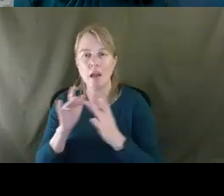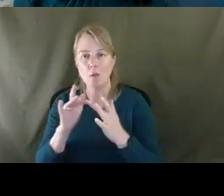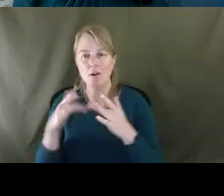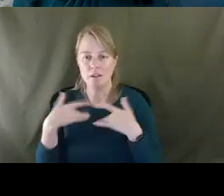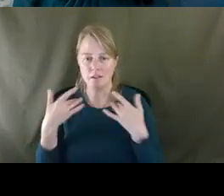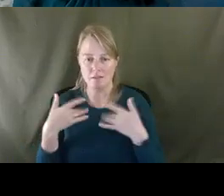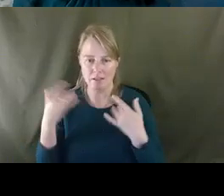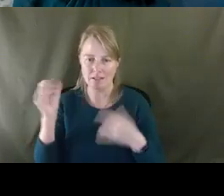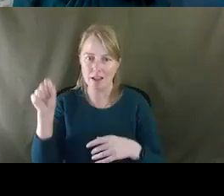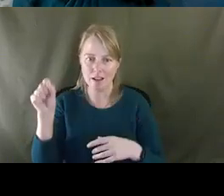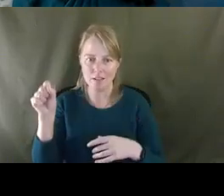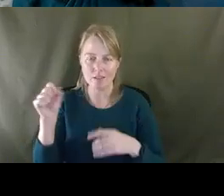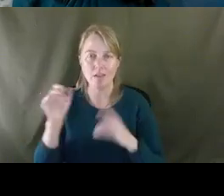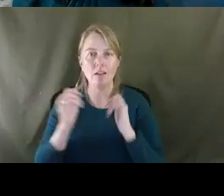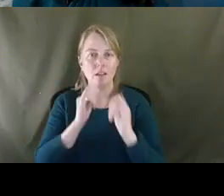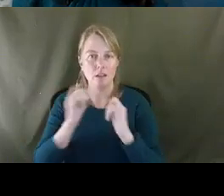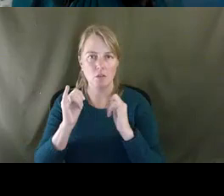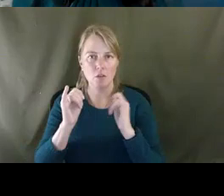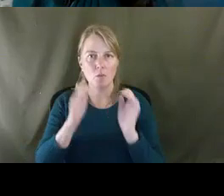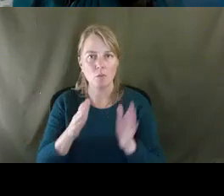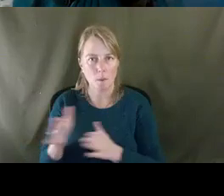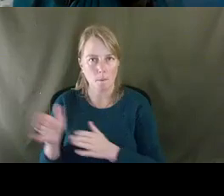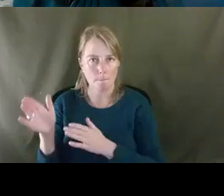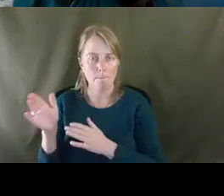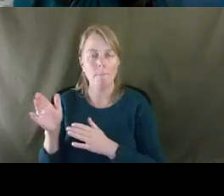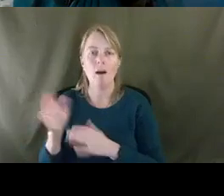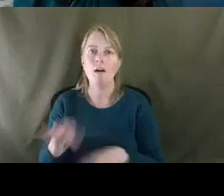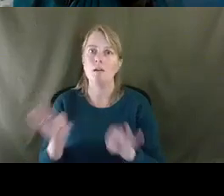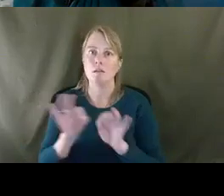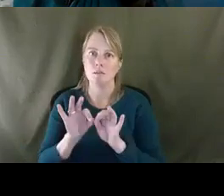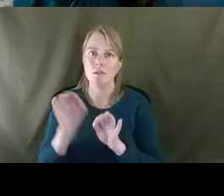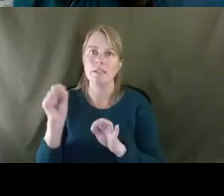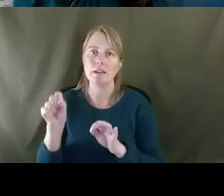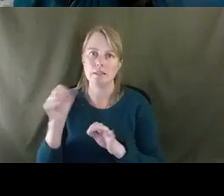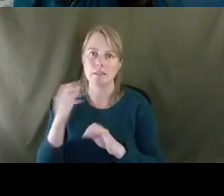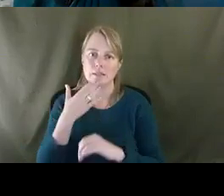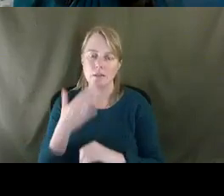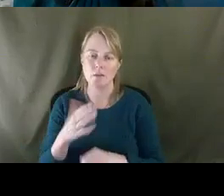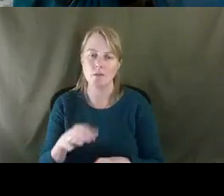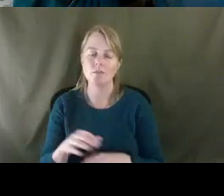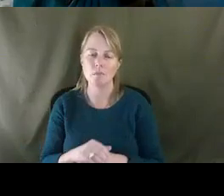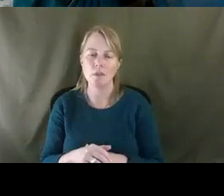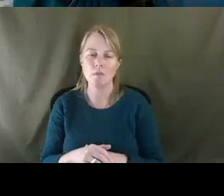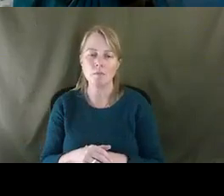yep. Interview prep, that is vital. That's such a good one, thank you.